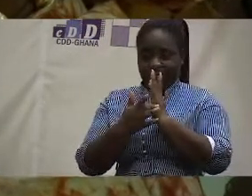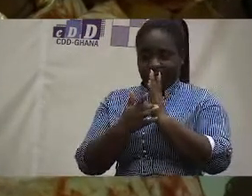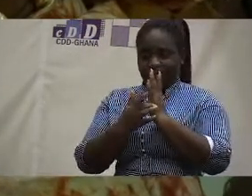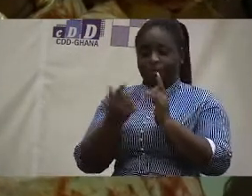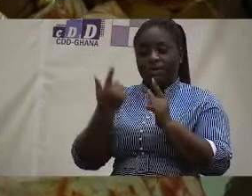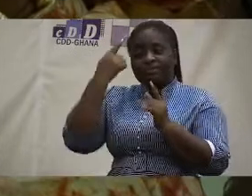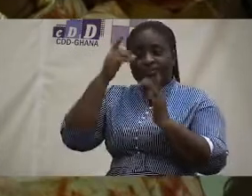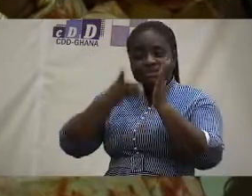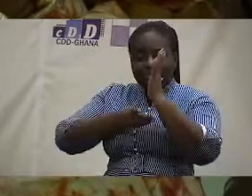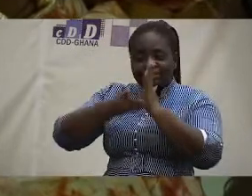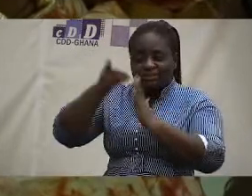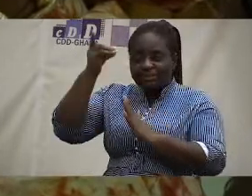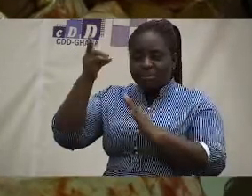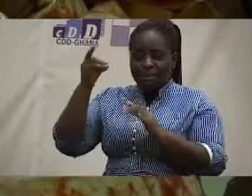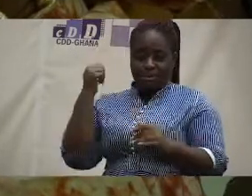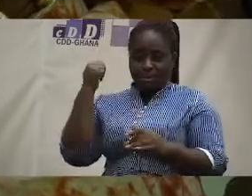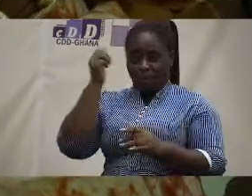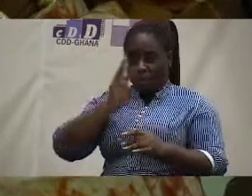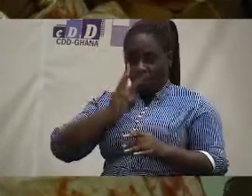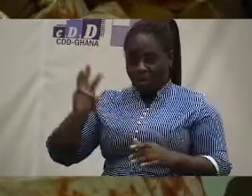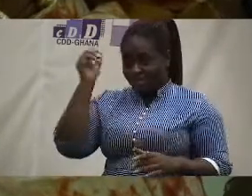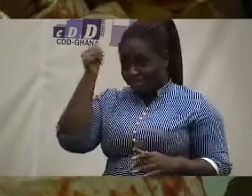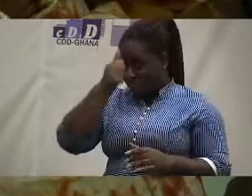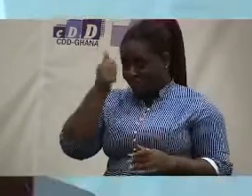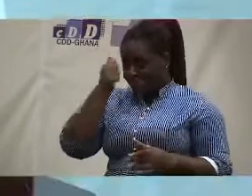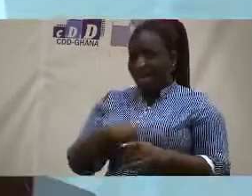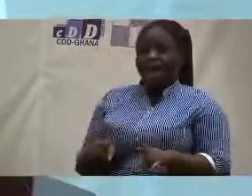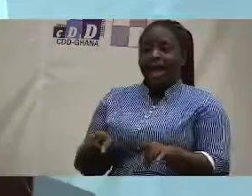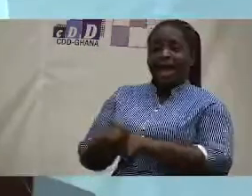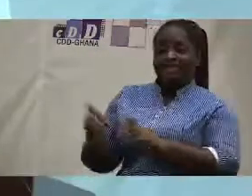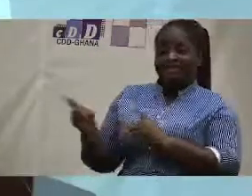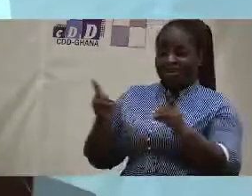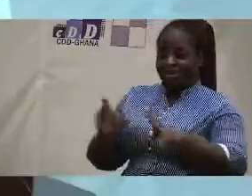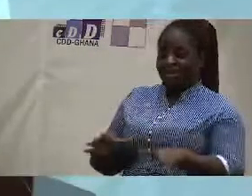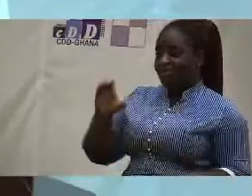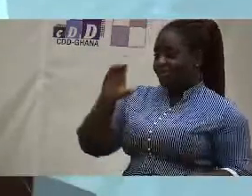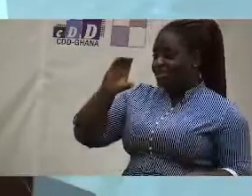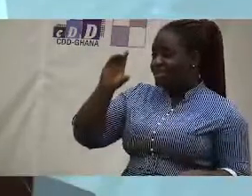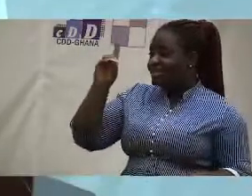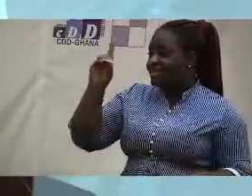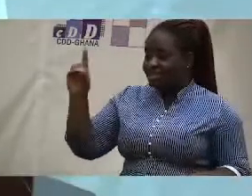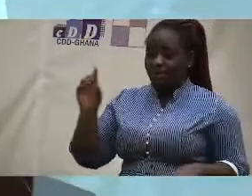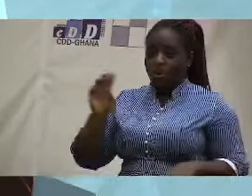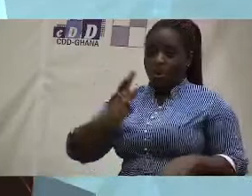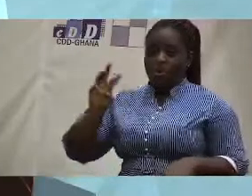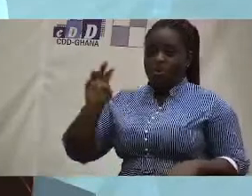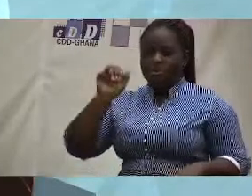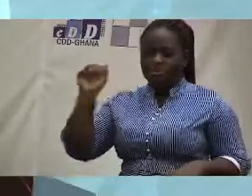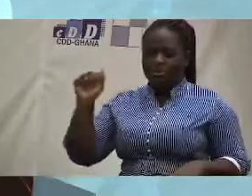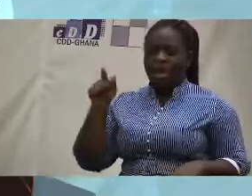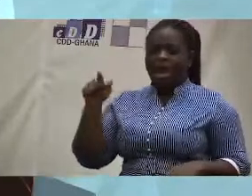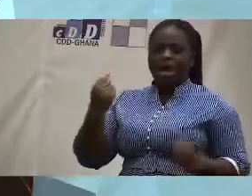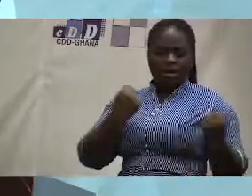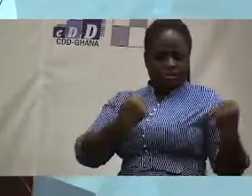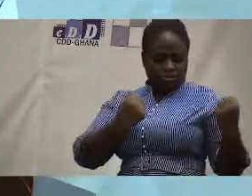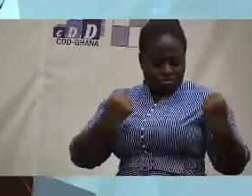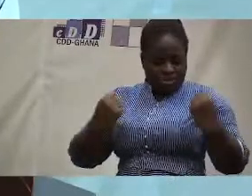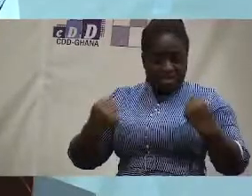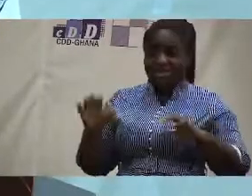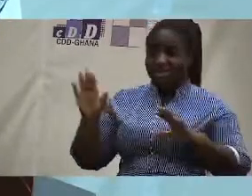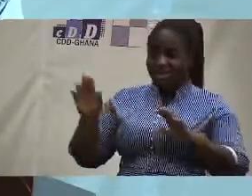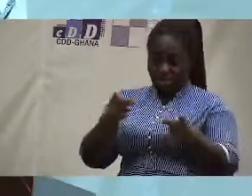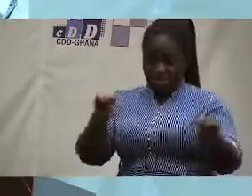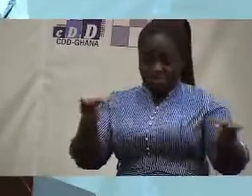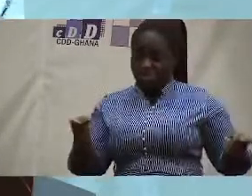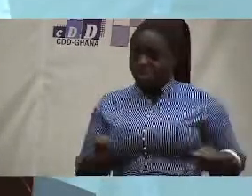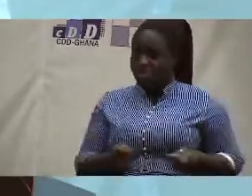for development in West Africa. As director of the CDD West Africa, she has strengthened its position as